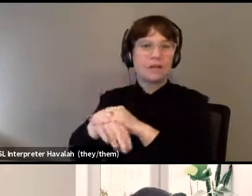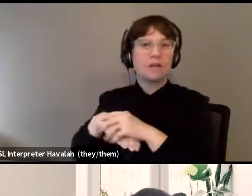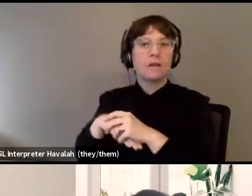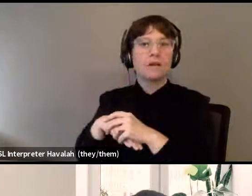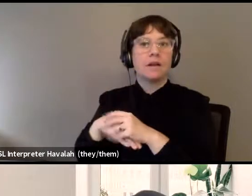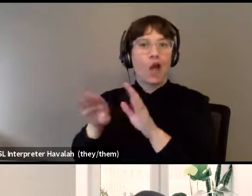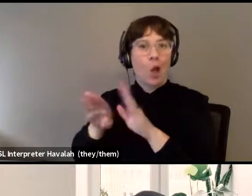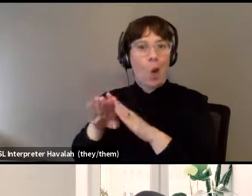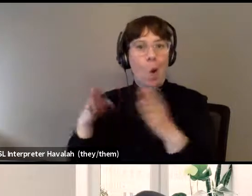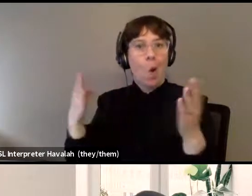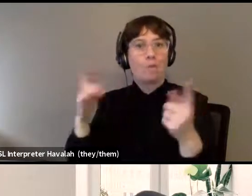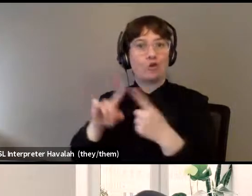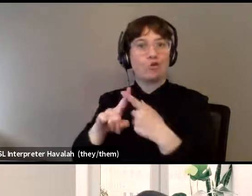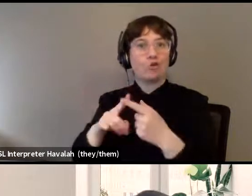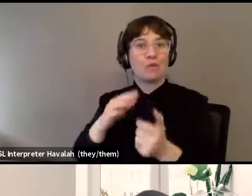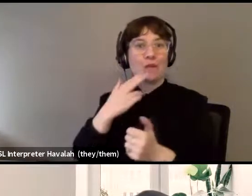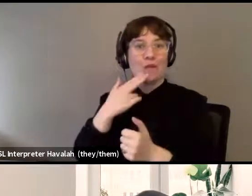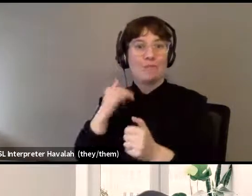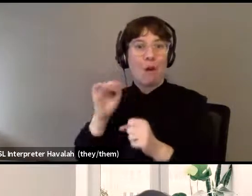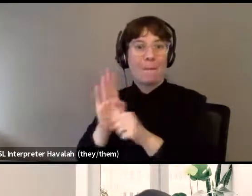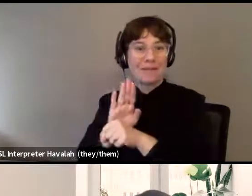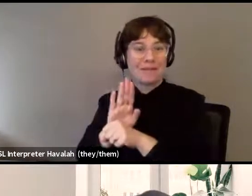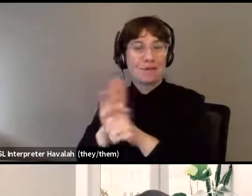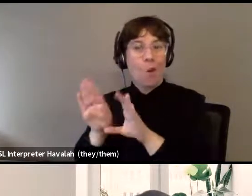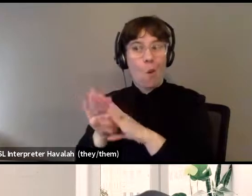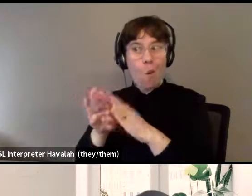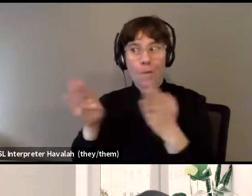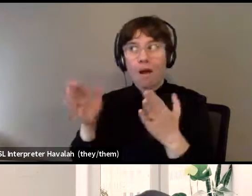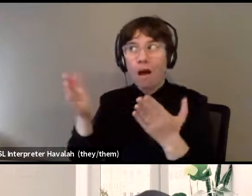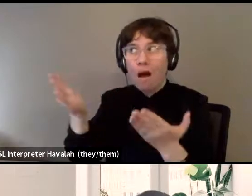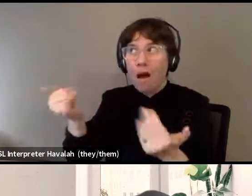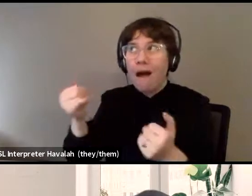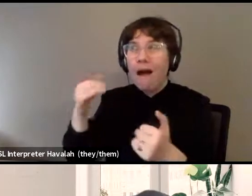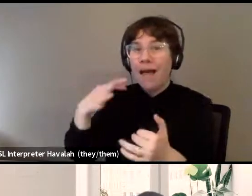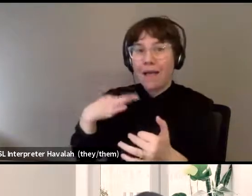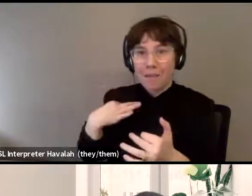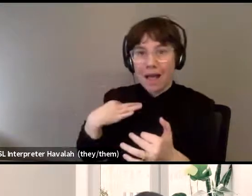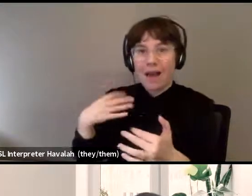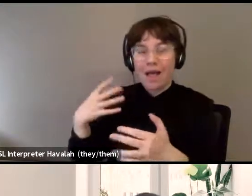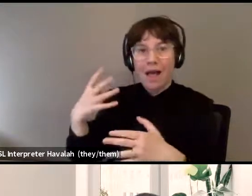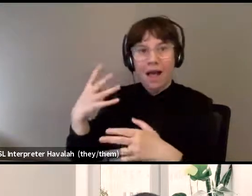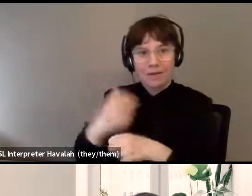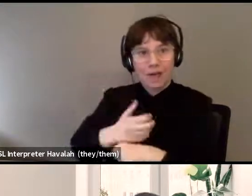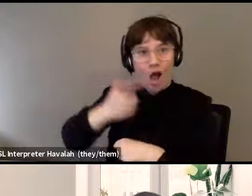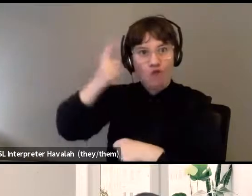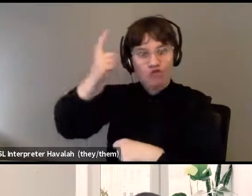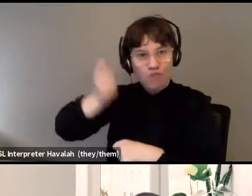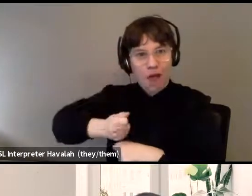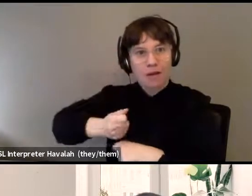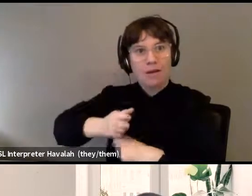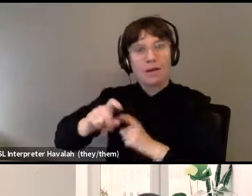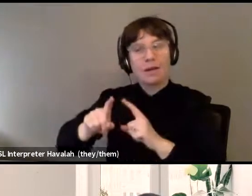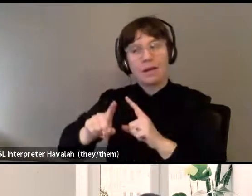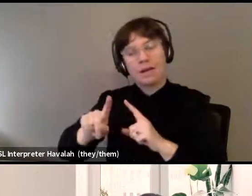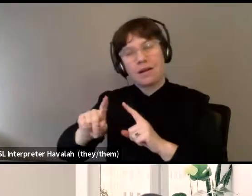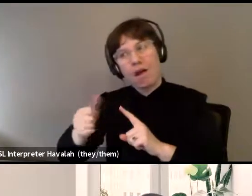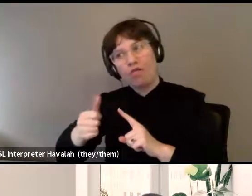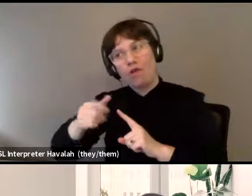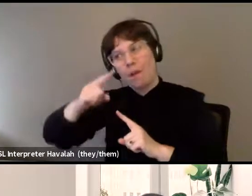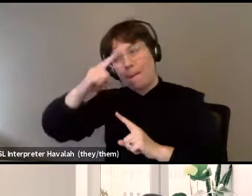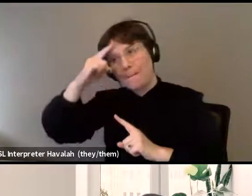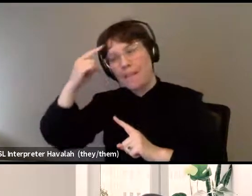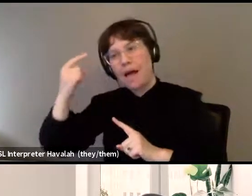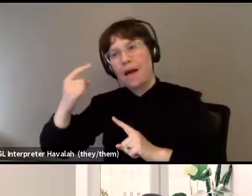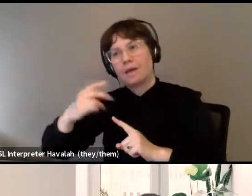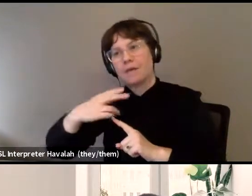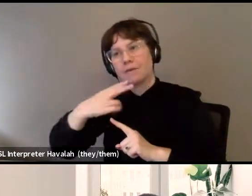open to small businesses. And because they were open to small businesses, I applied and I got it. And another Black-owned small business